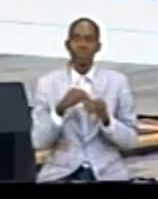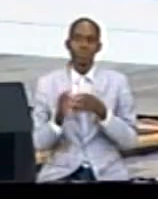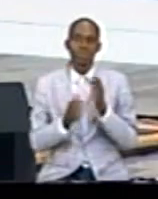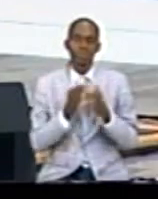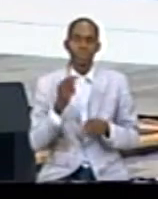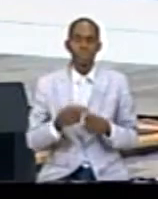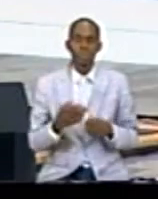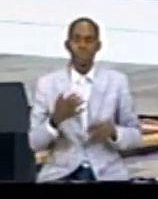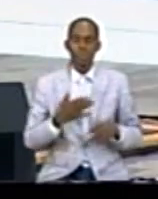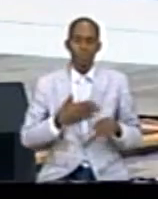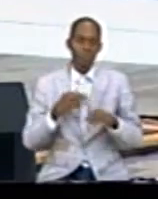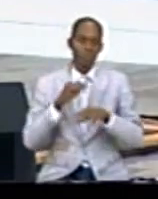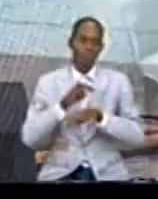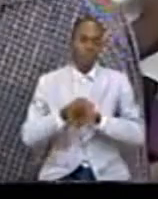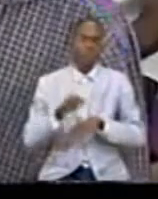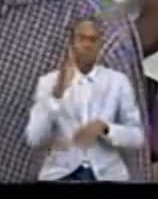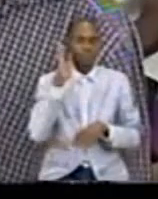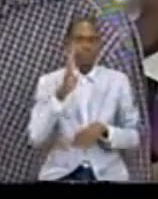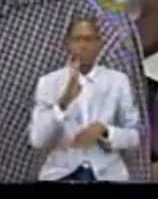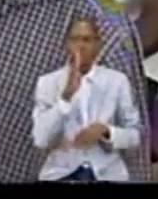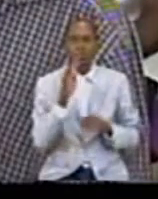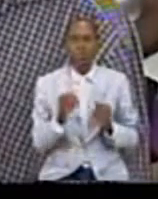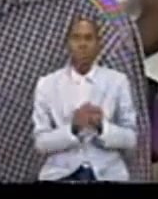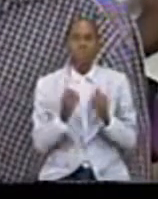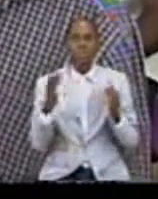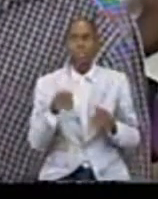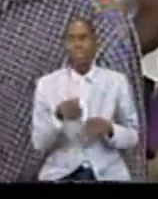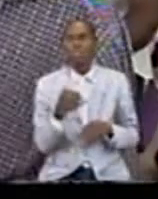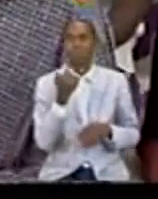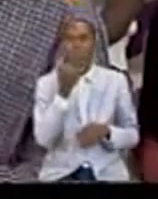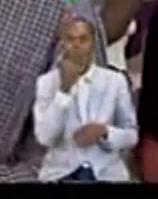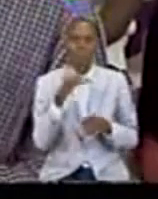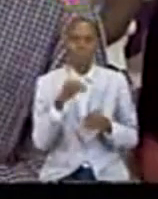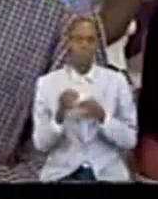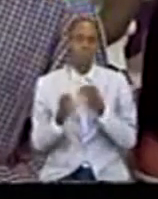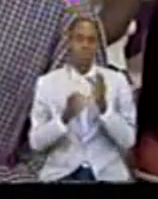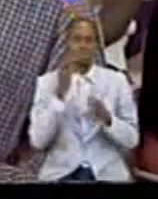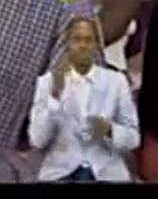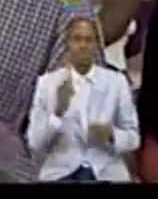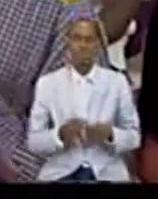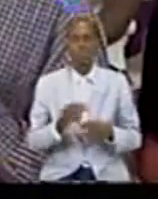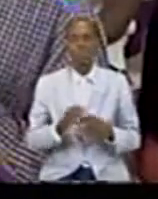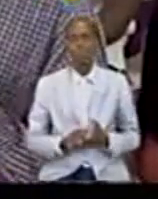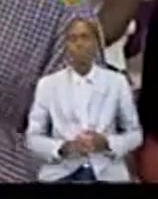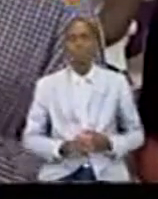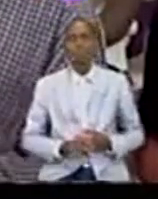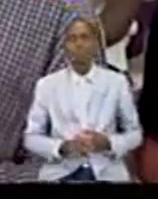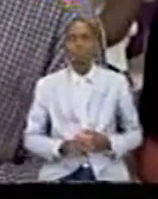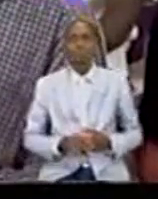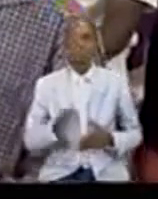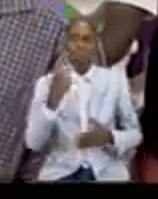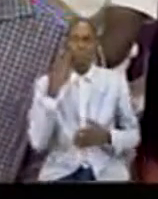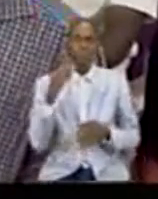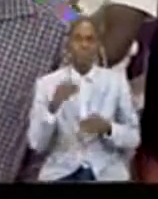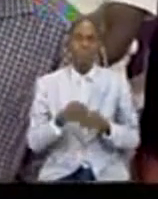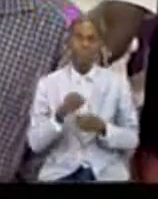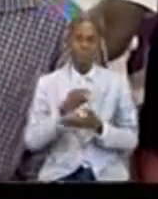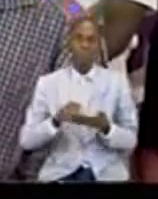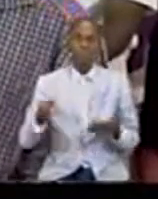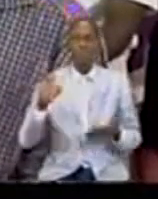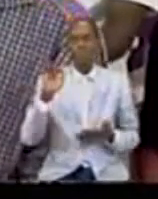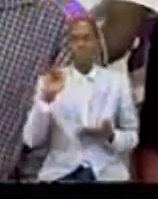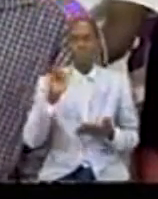be unrebukable. I can't hear you now. Look at verse 15